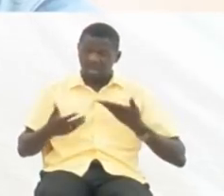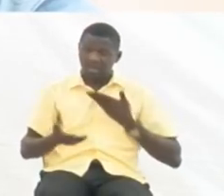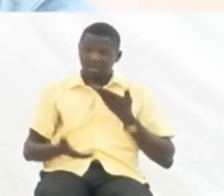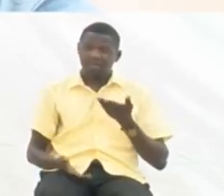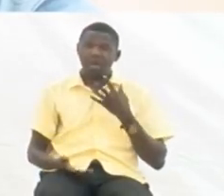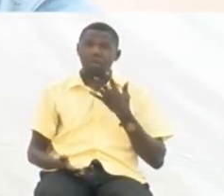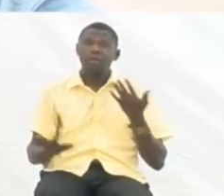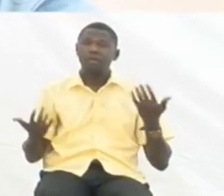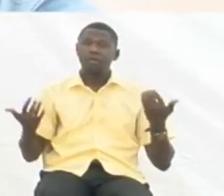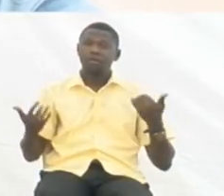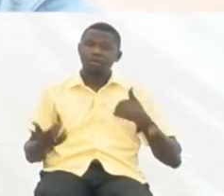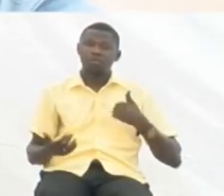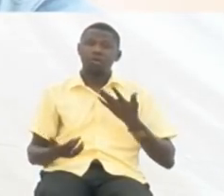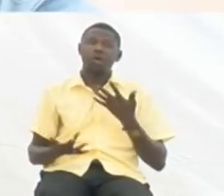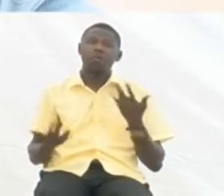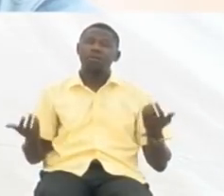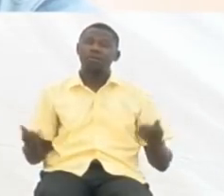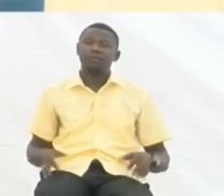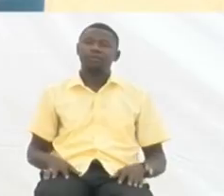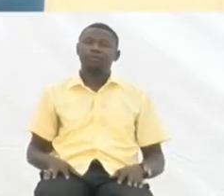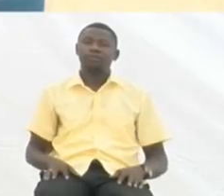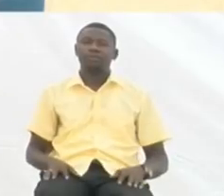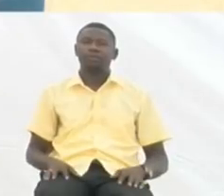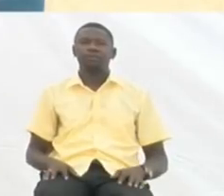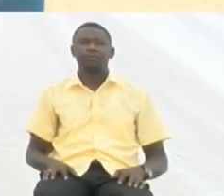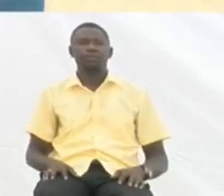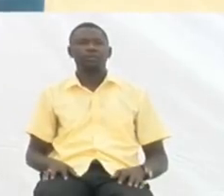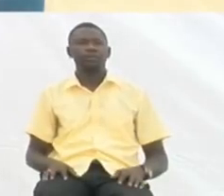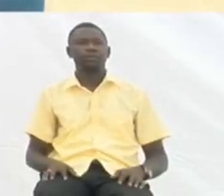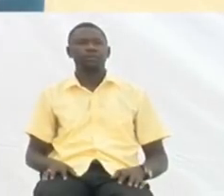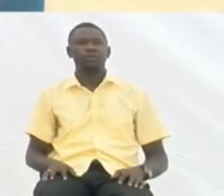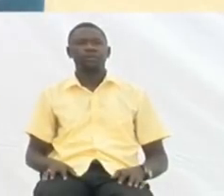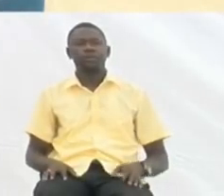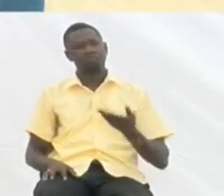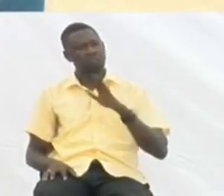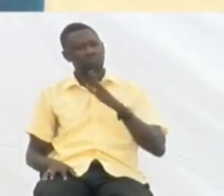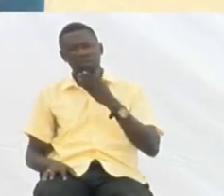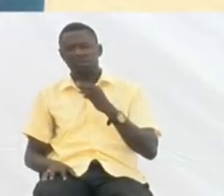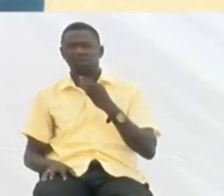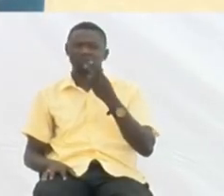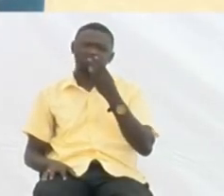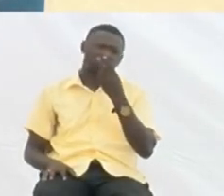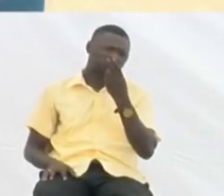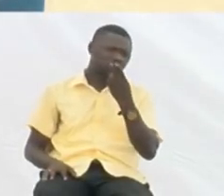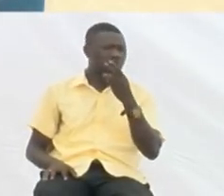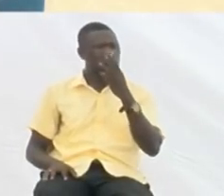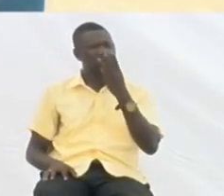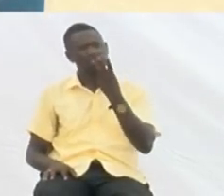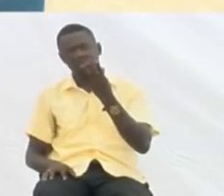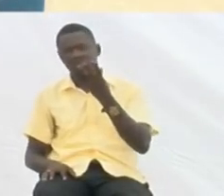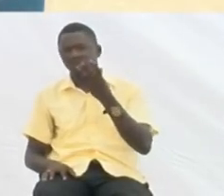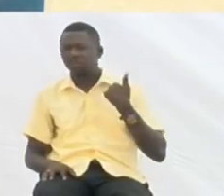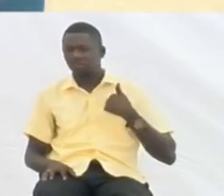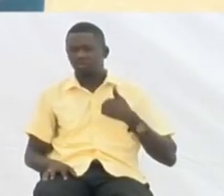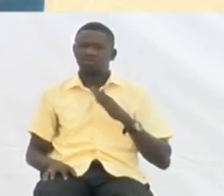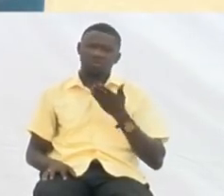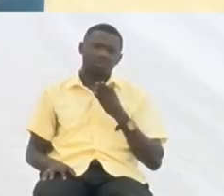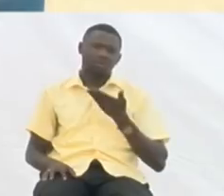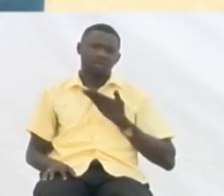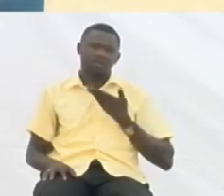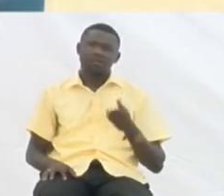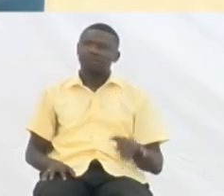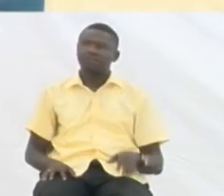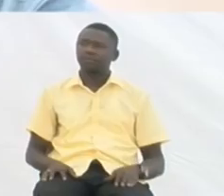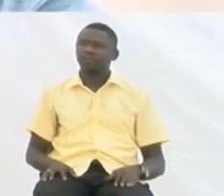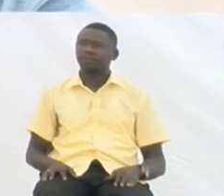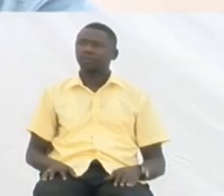fanali soldier fano ludung asa keno mo fula selate ka wala mo saba. It could be two other individuals or three. Can